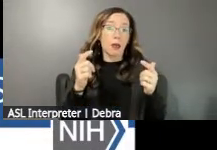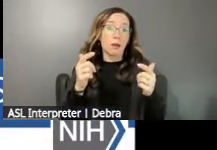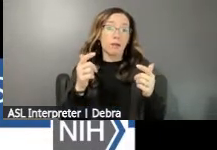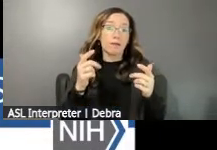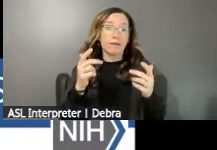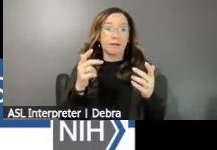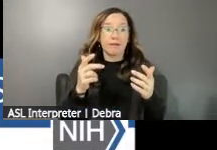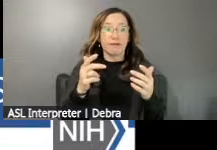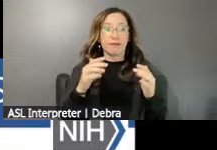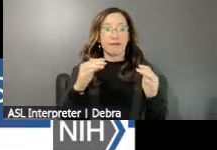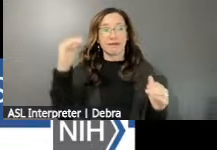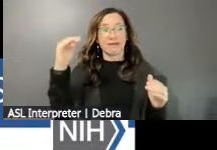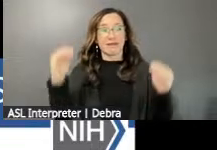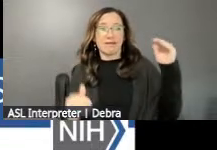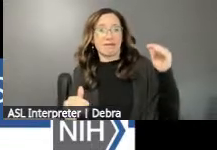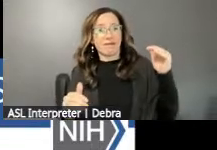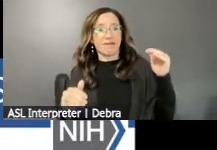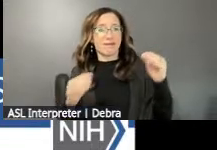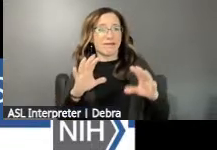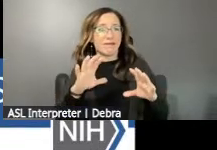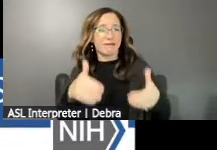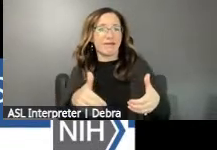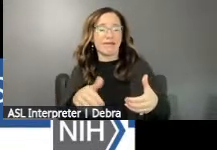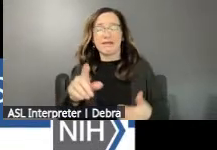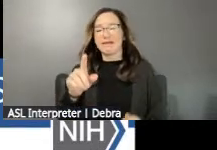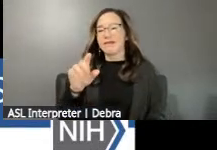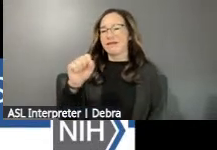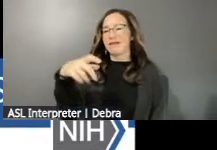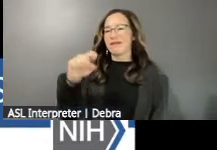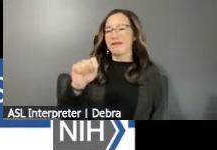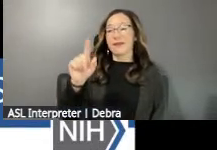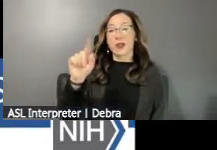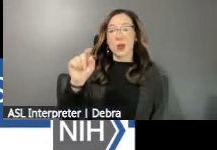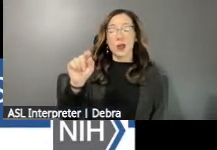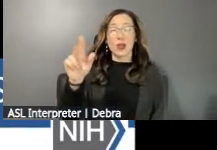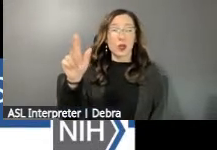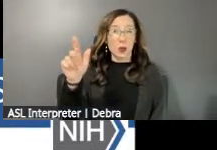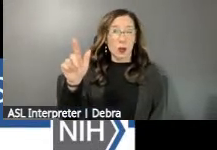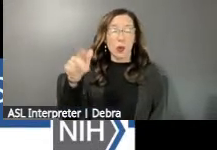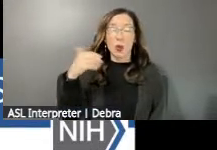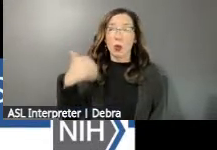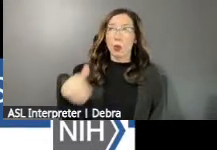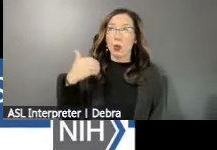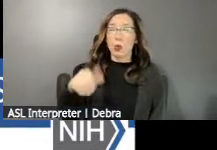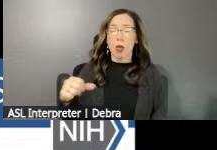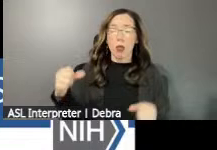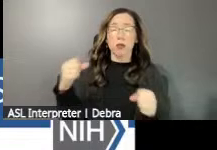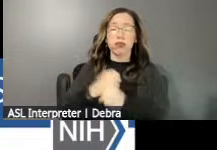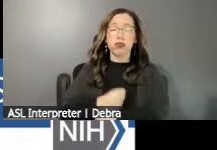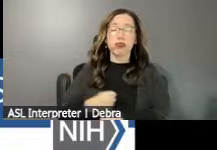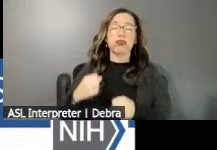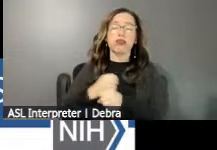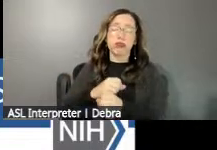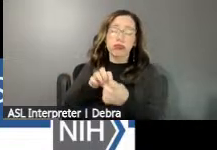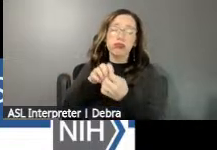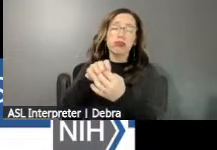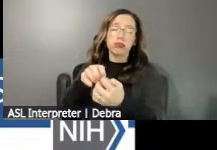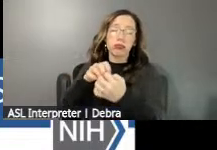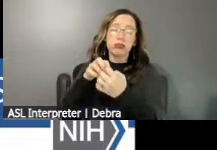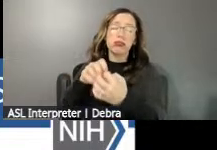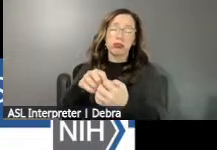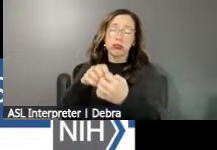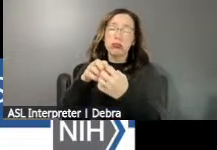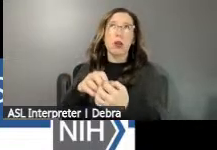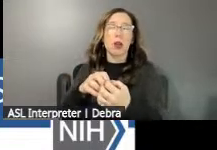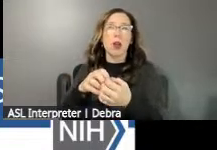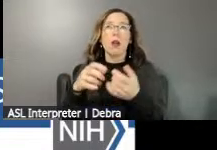September 2023. That was a very long and very hard won fight that opened the door to research that